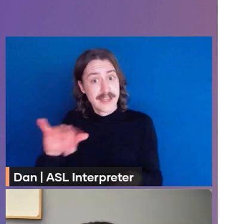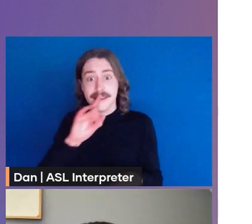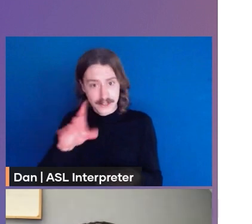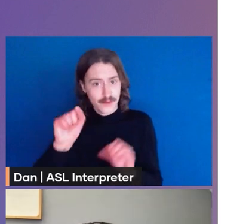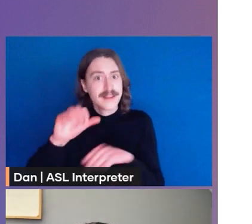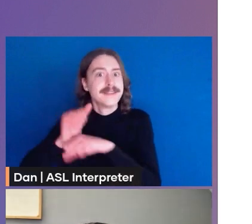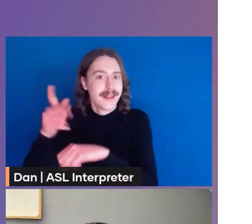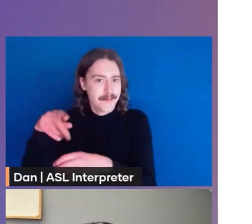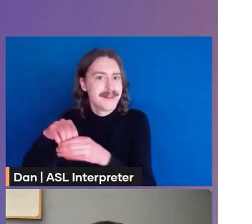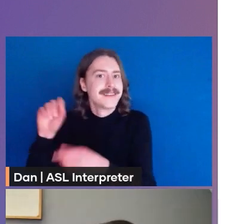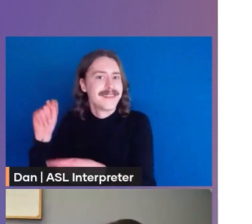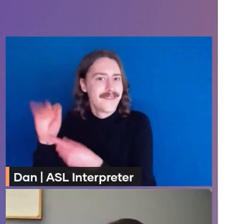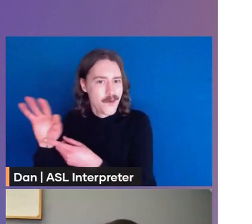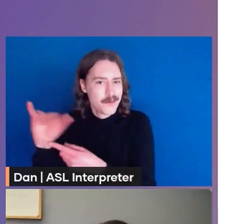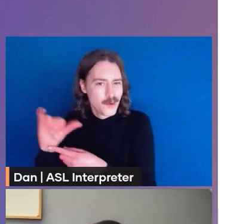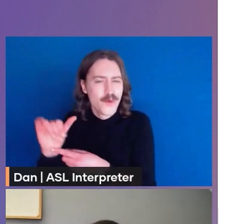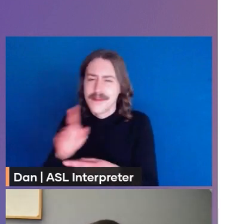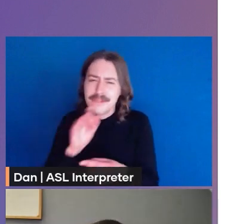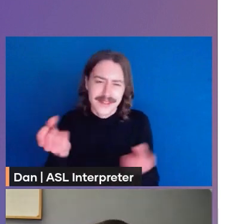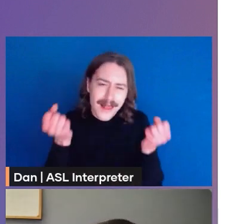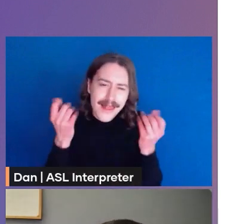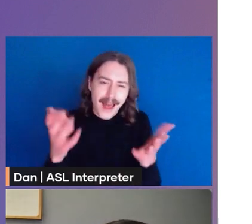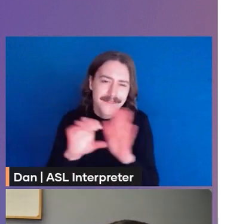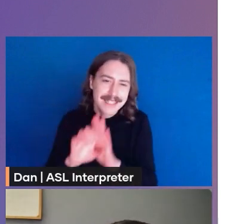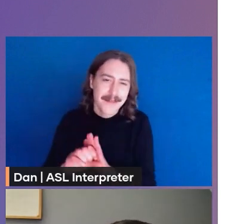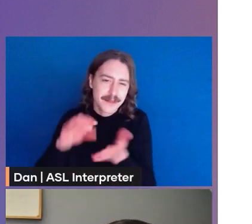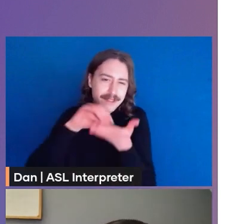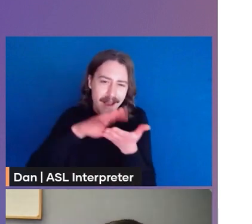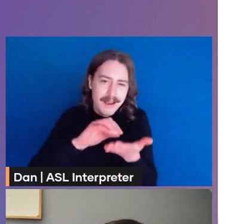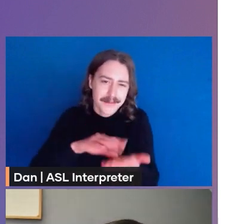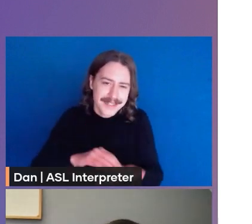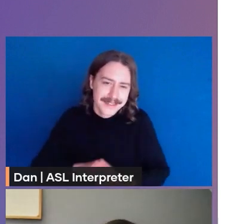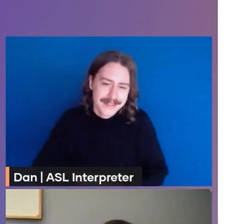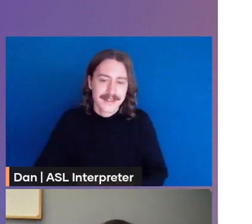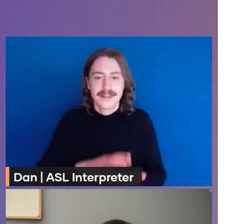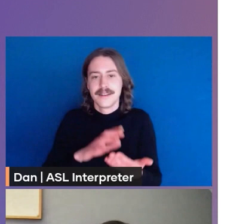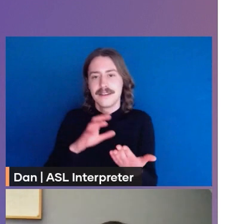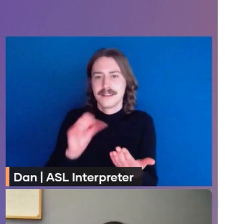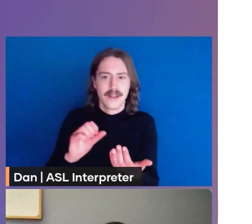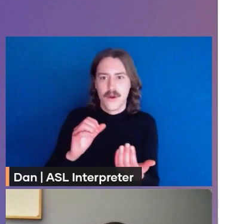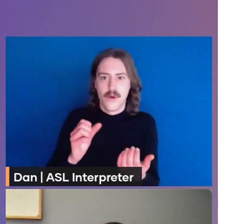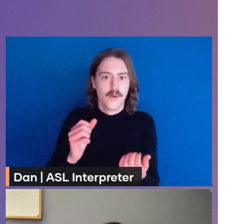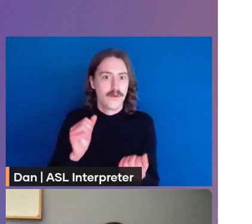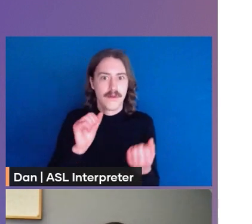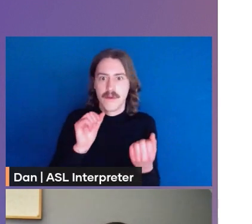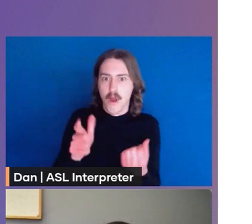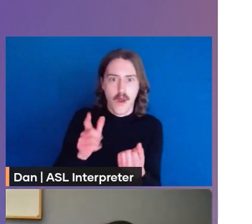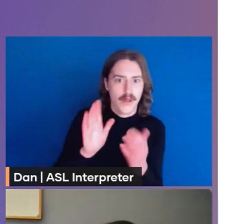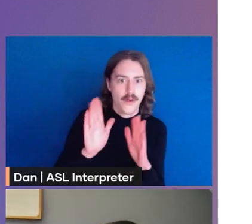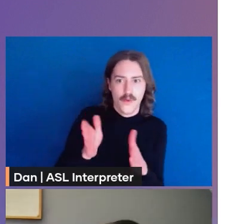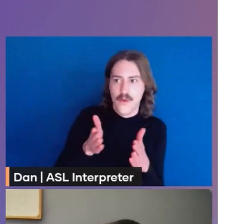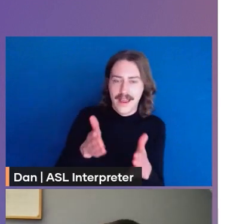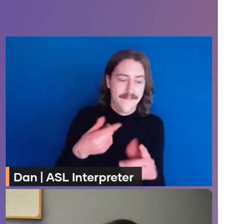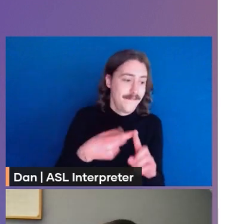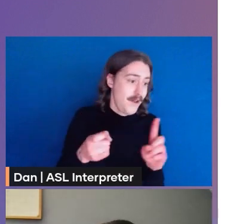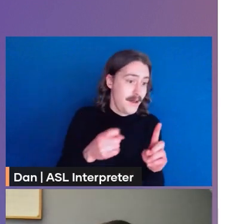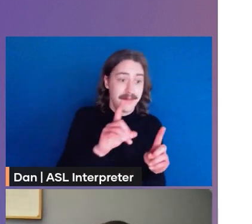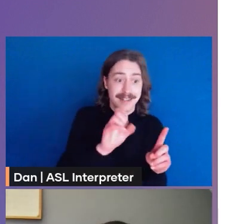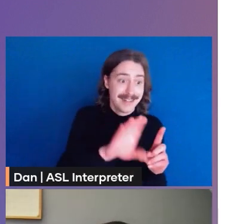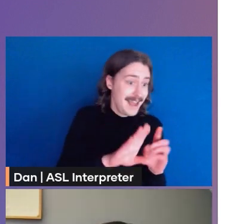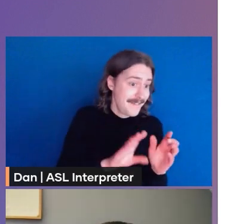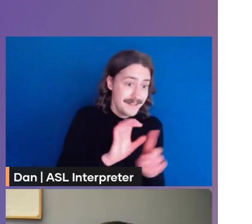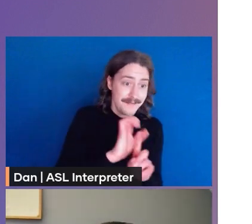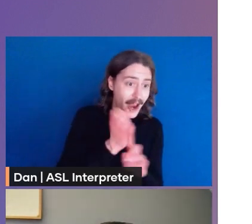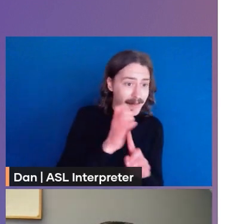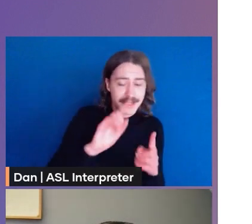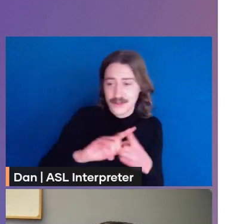lot of examples in the documentation, and they will get you all the way from working through a dev environment into setting up an HA cluster.